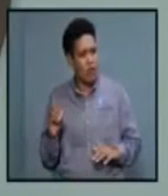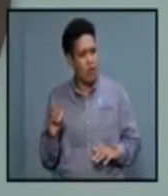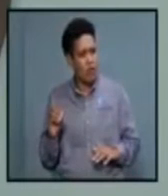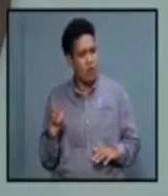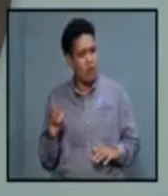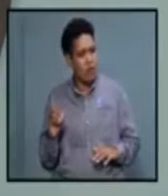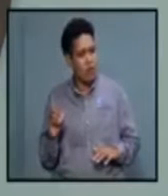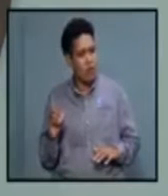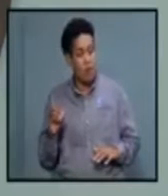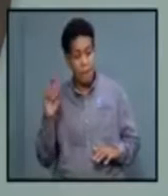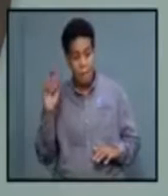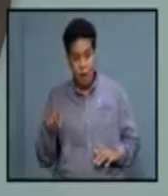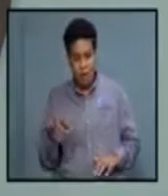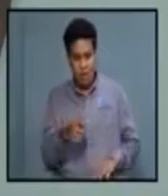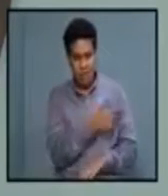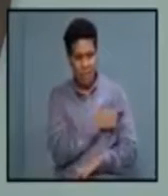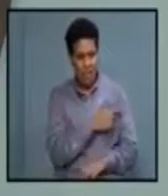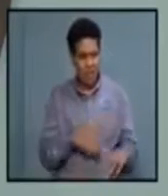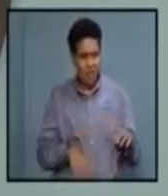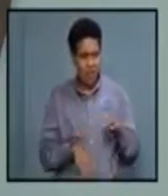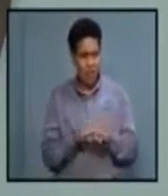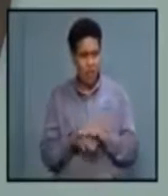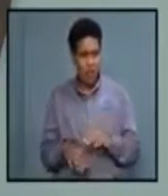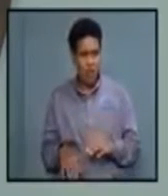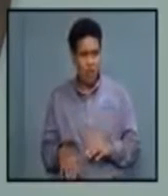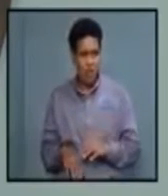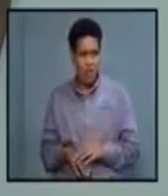take the compulsory vaccination.